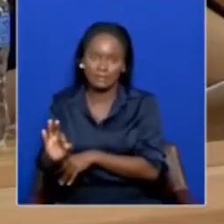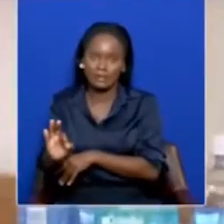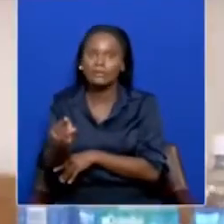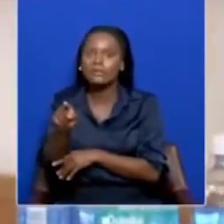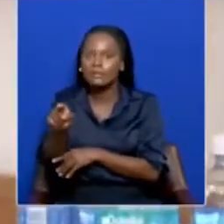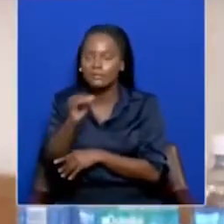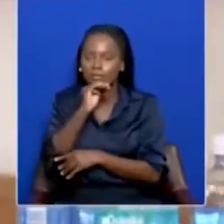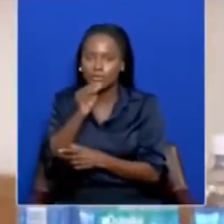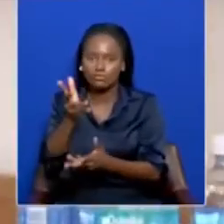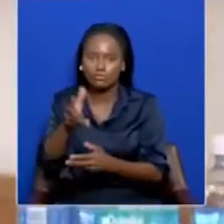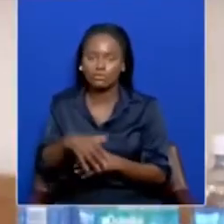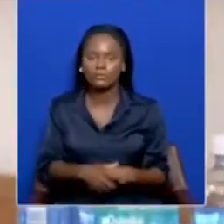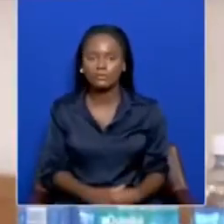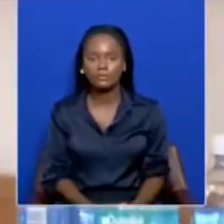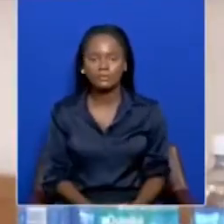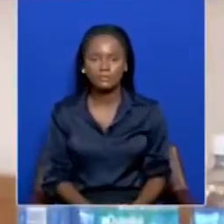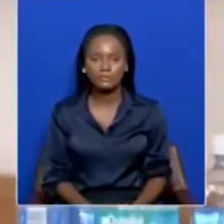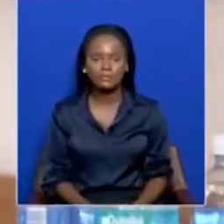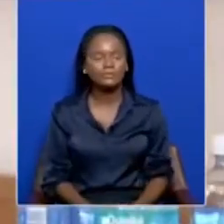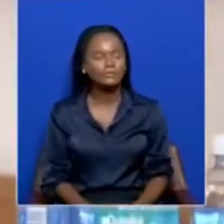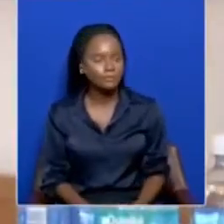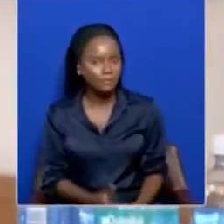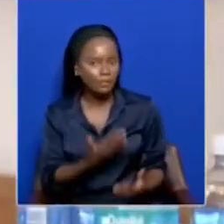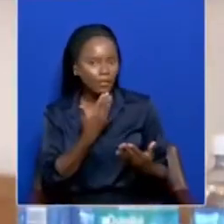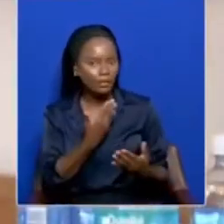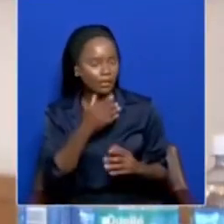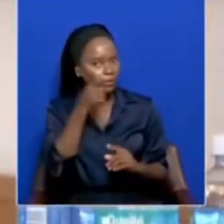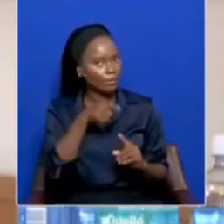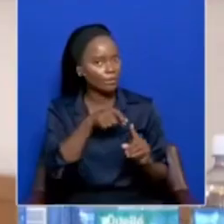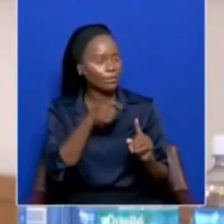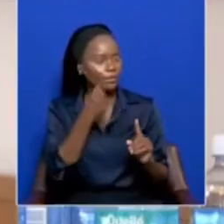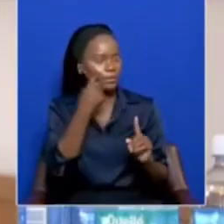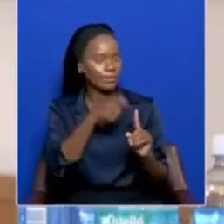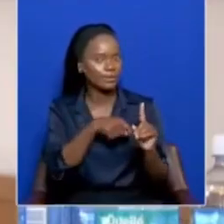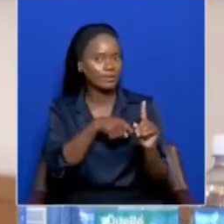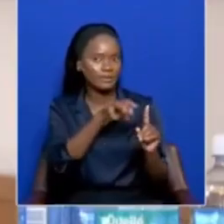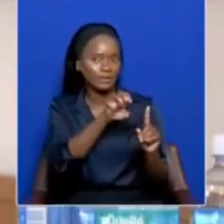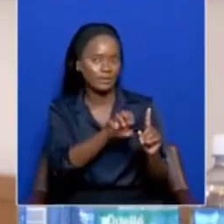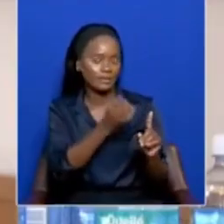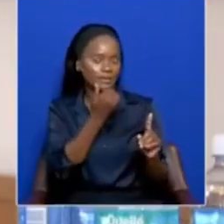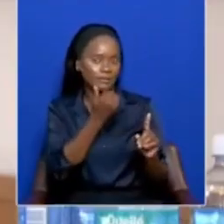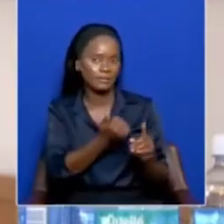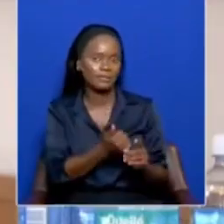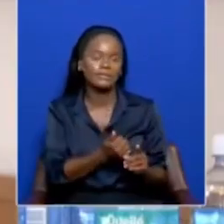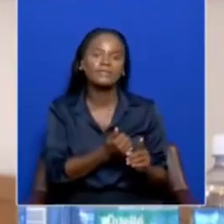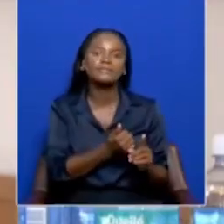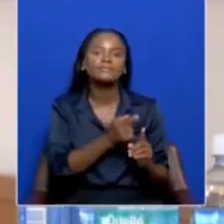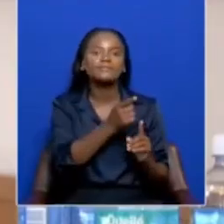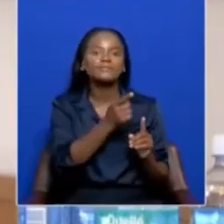you, Witness E. I was then inviting you to the next page, page 5,